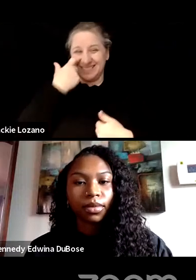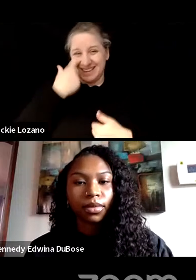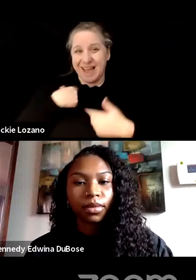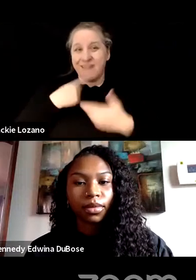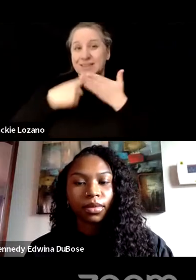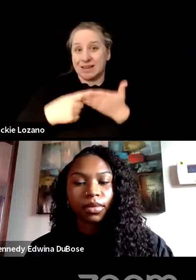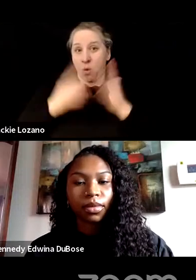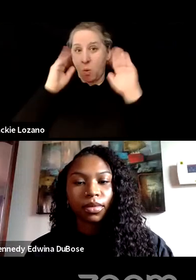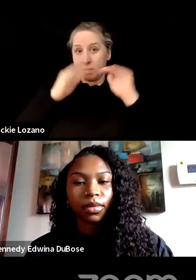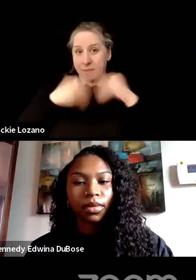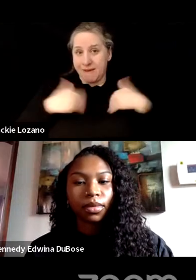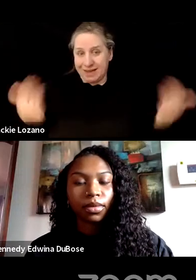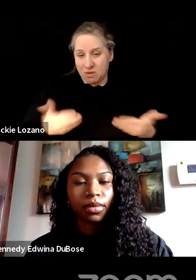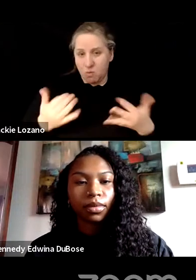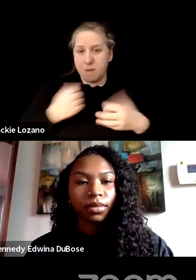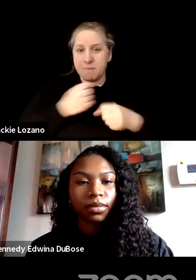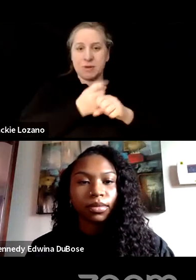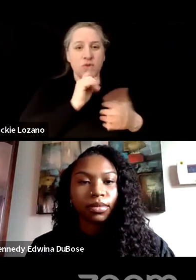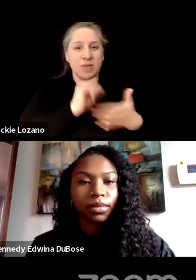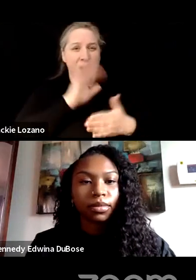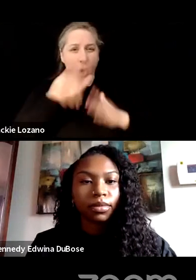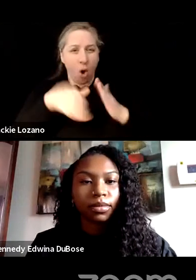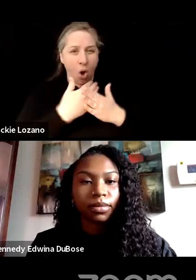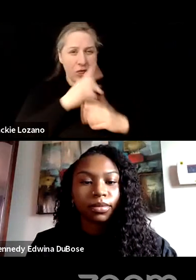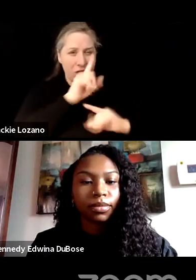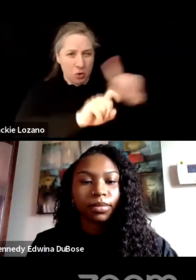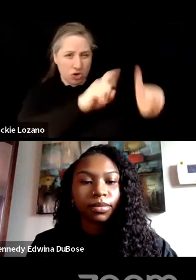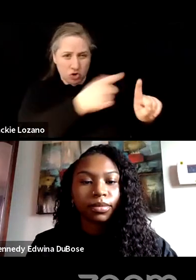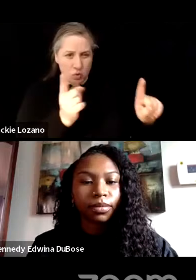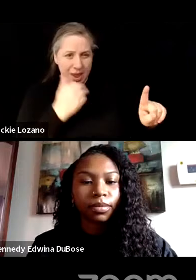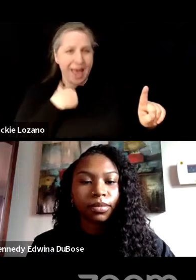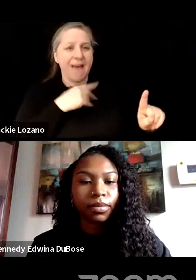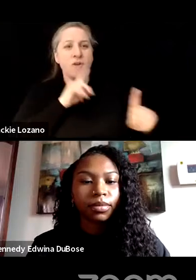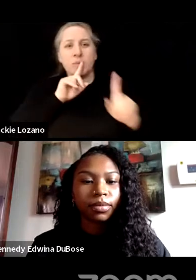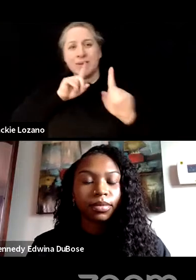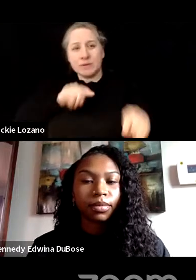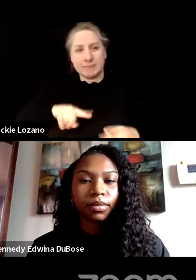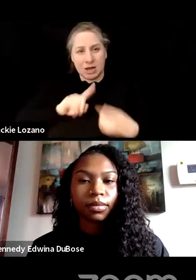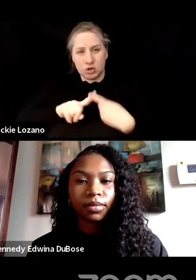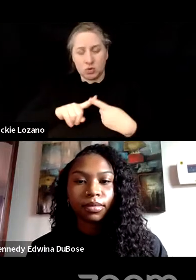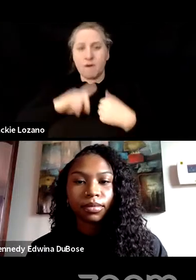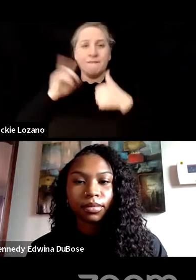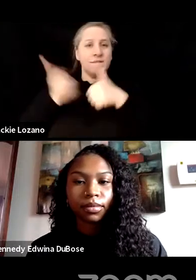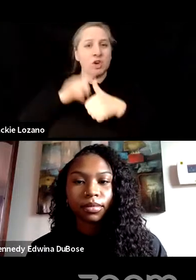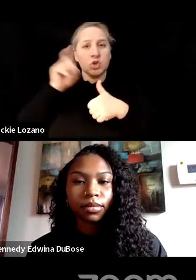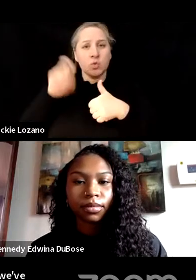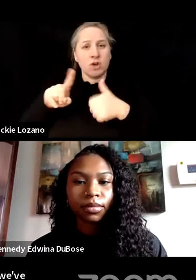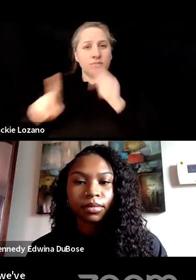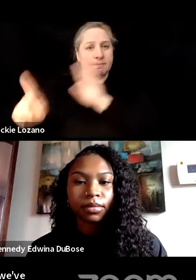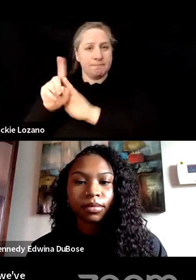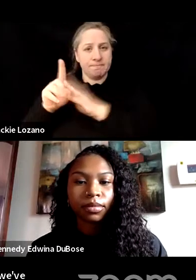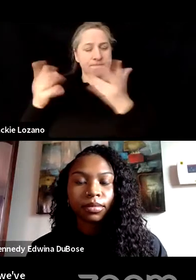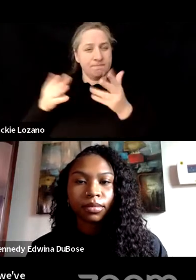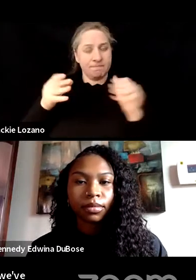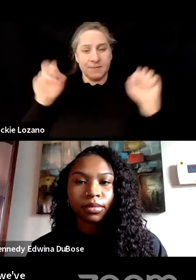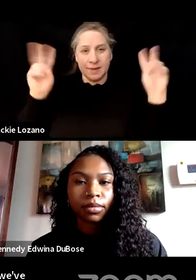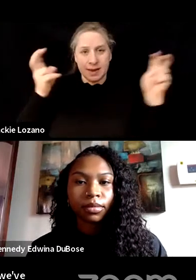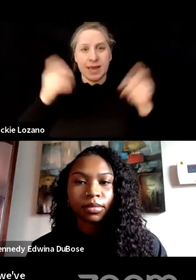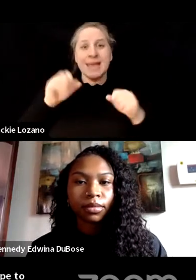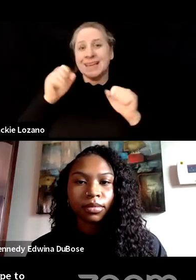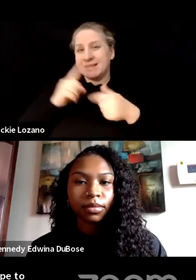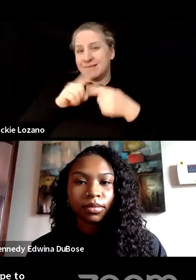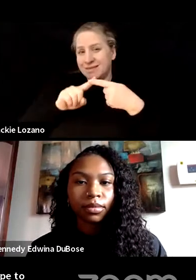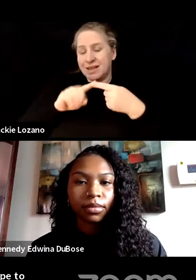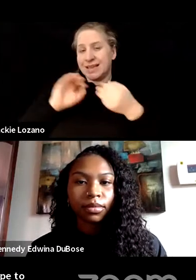have here, I want to make sure that the questions that you all have are being responded to. So the first question that came up was, can you talk about the